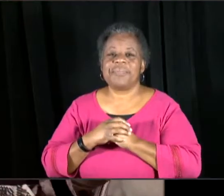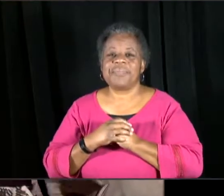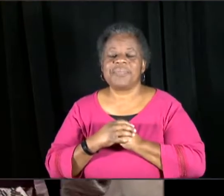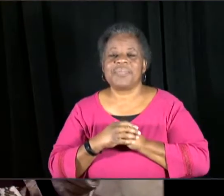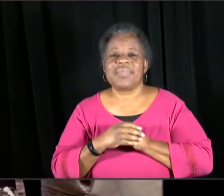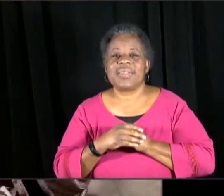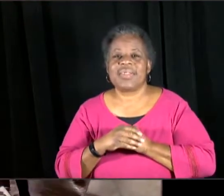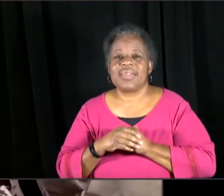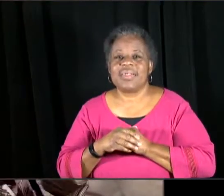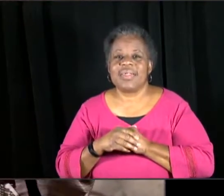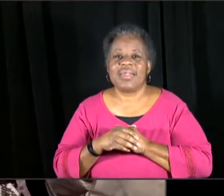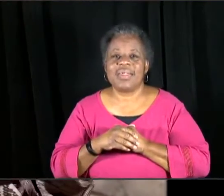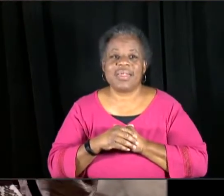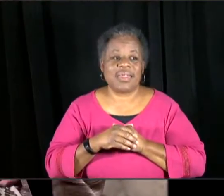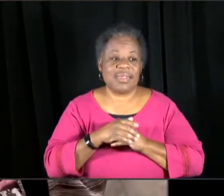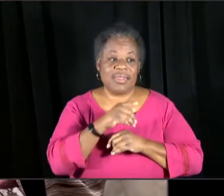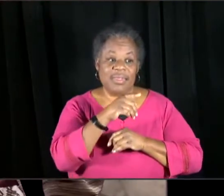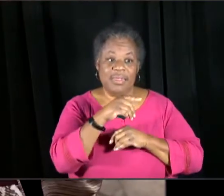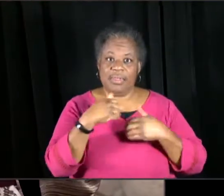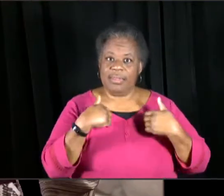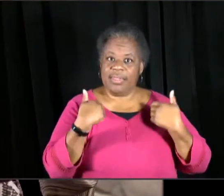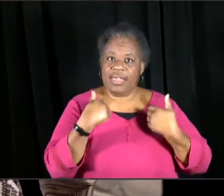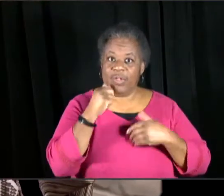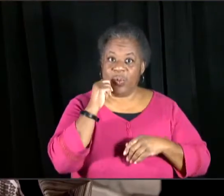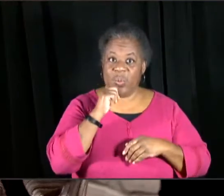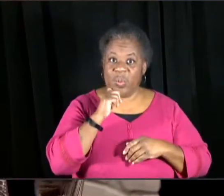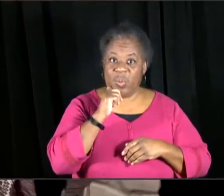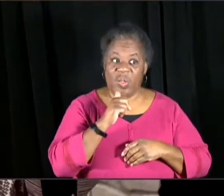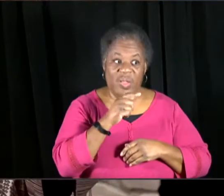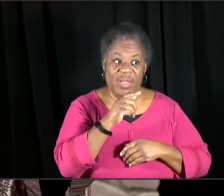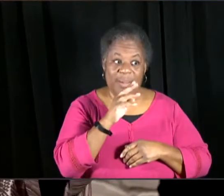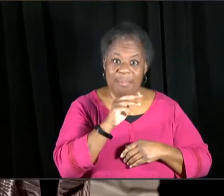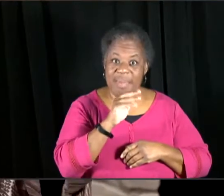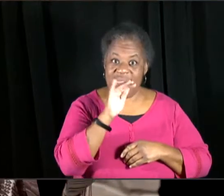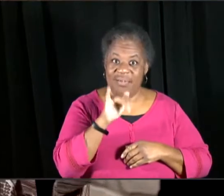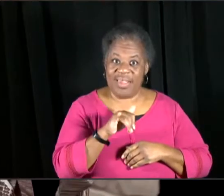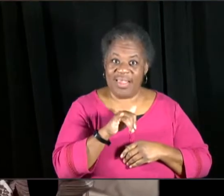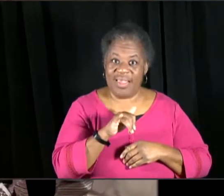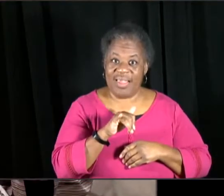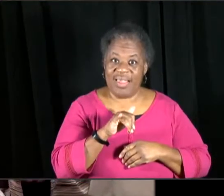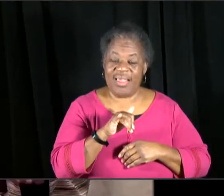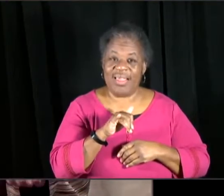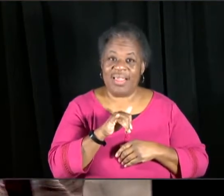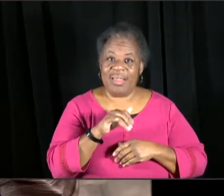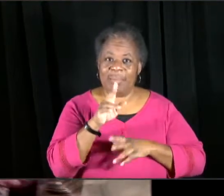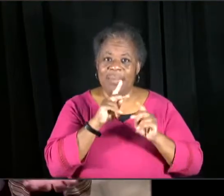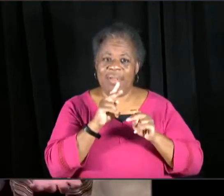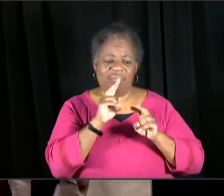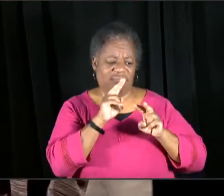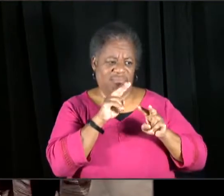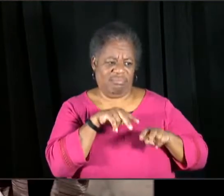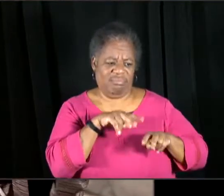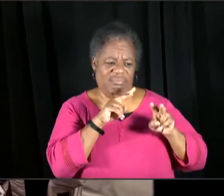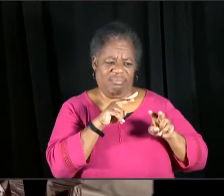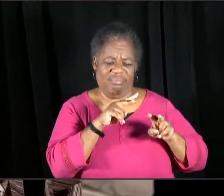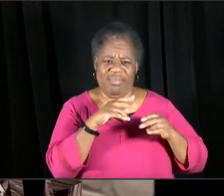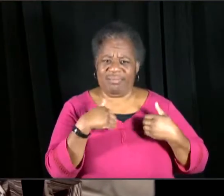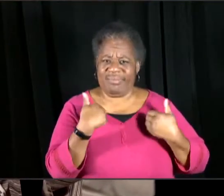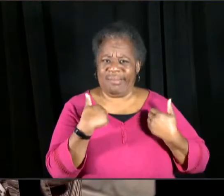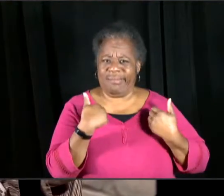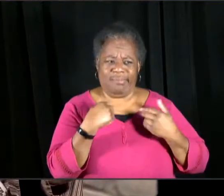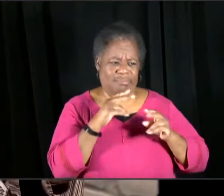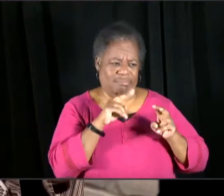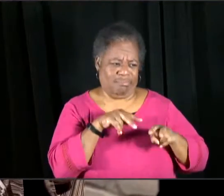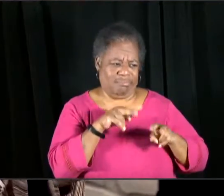And this uneducated young girl, who the world thinks so little of, and will think even less of